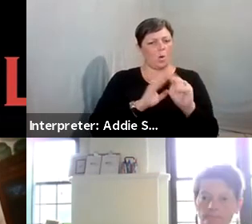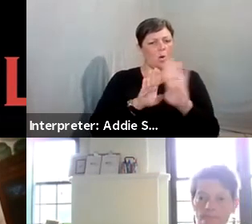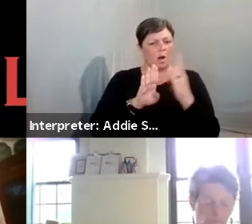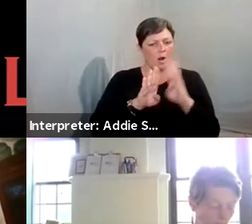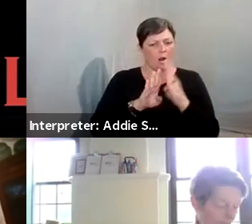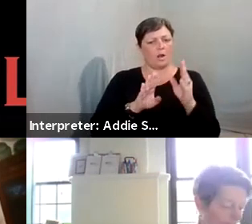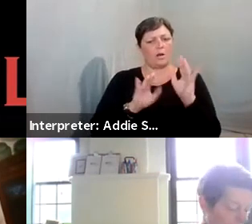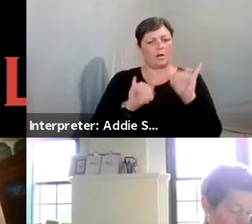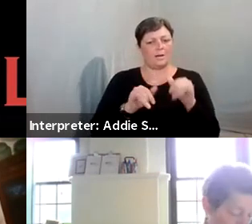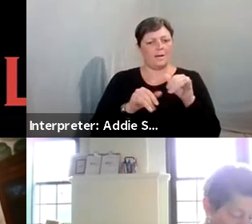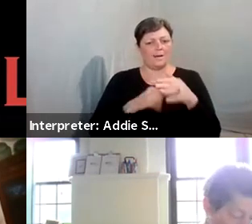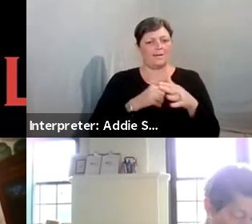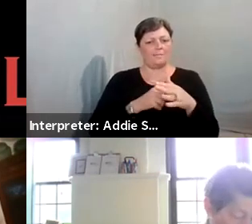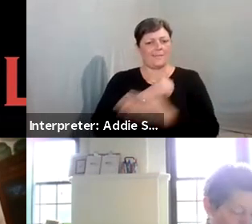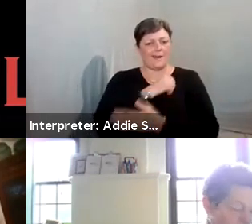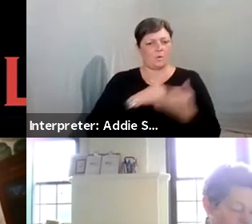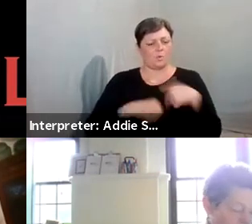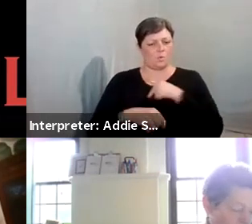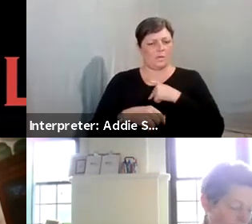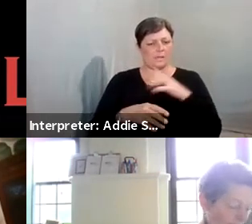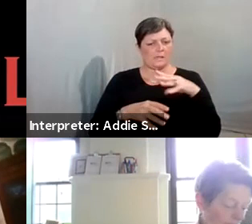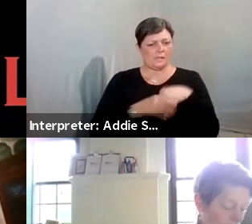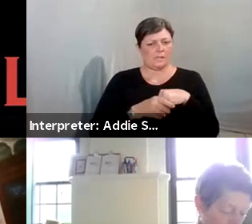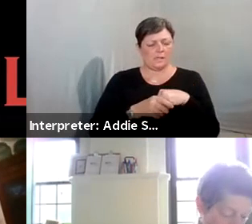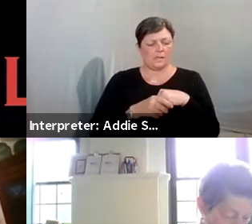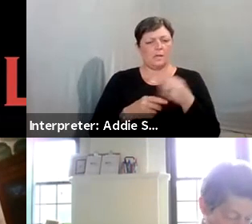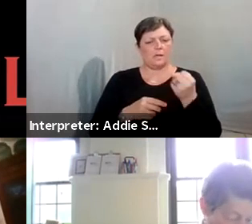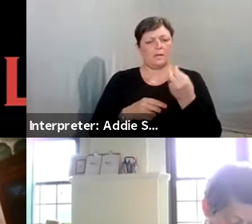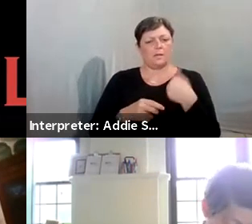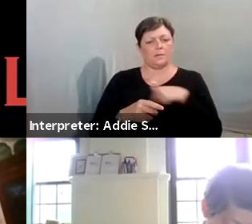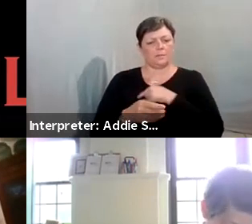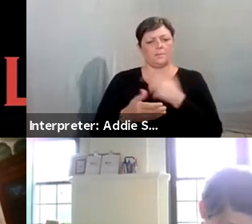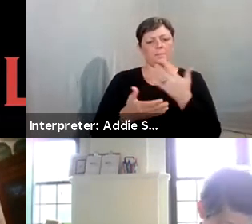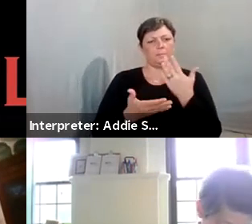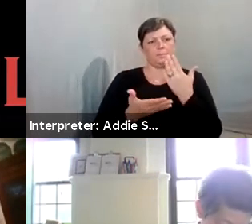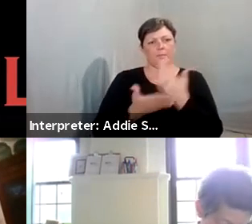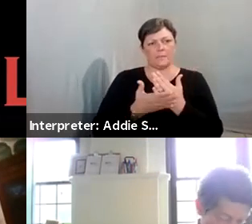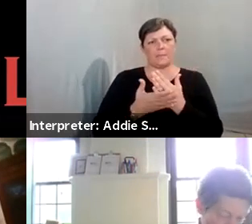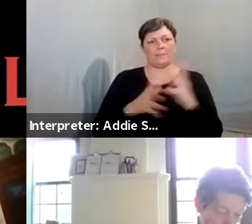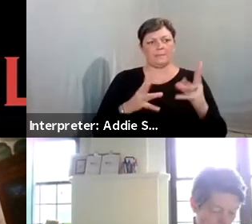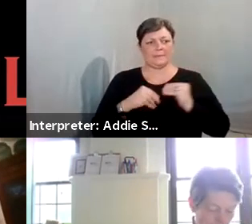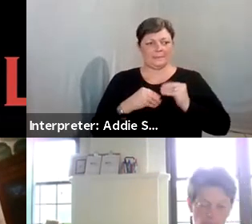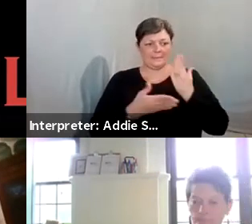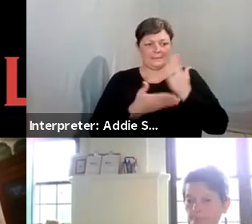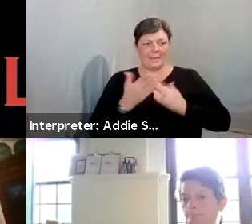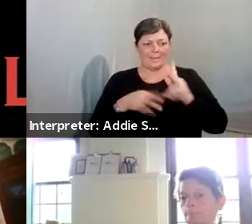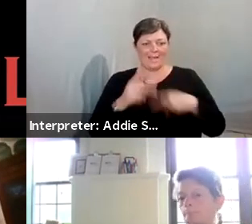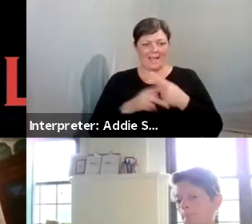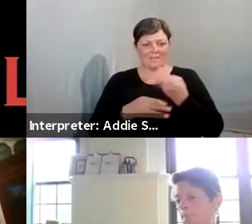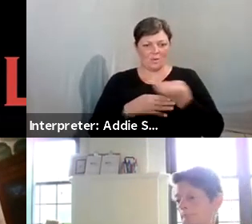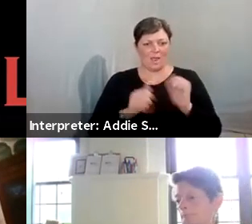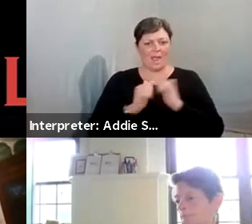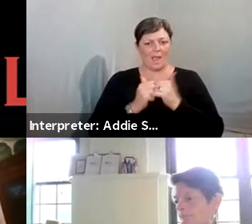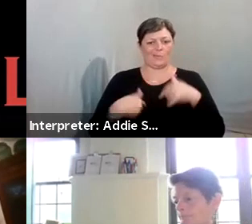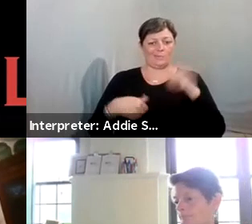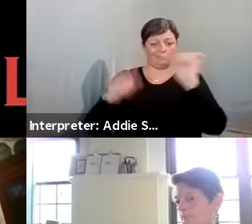the county that we're in. And so we stopped taking some types of equipment. The way we sanitize the